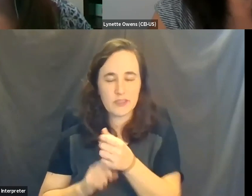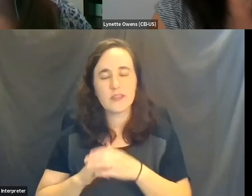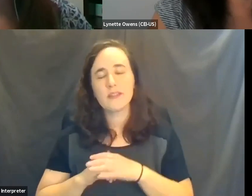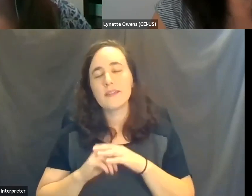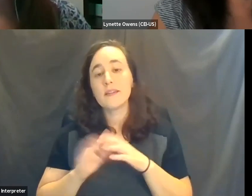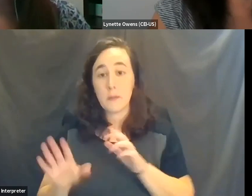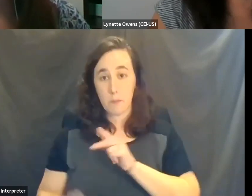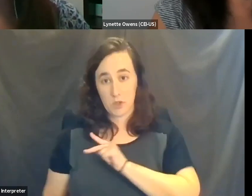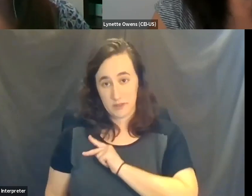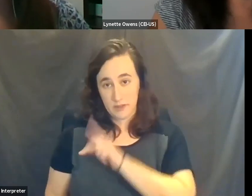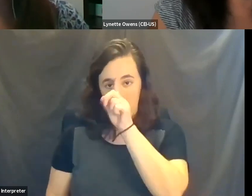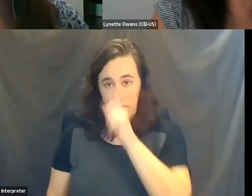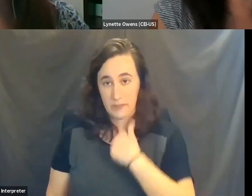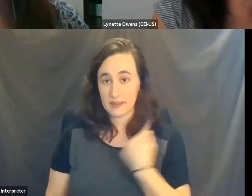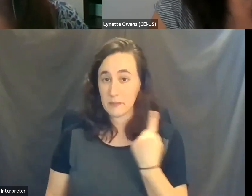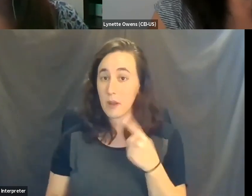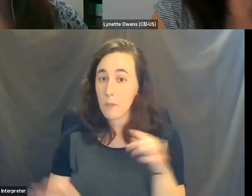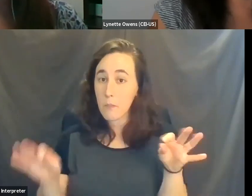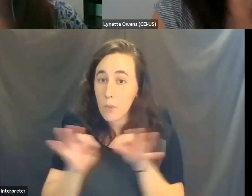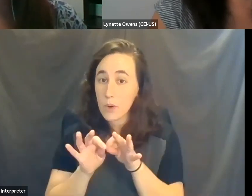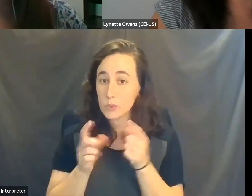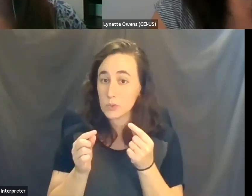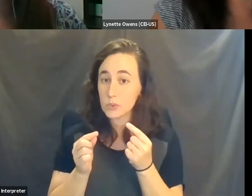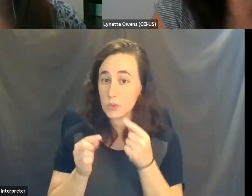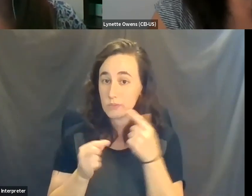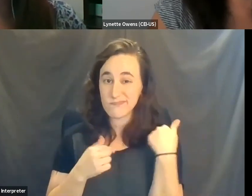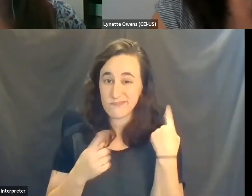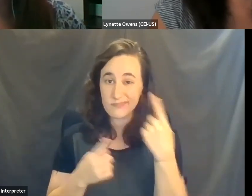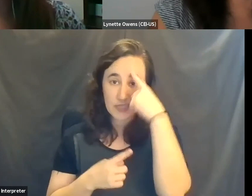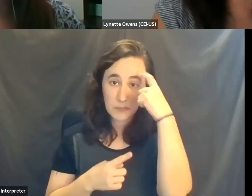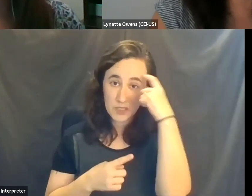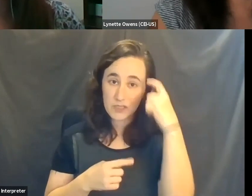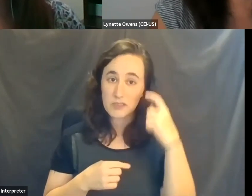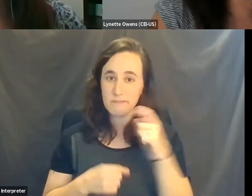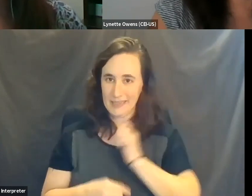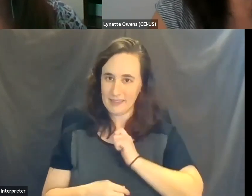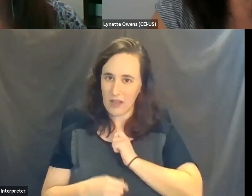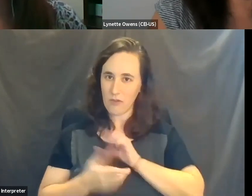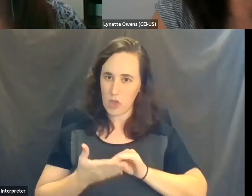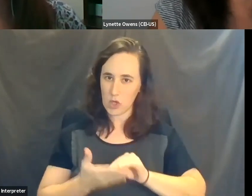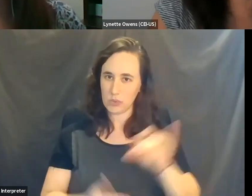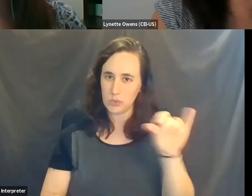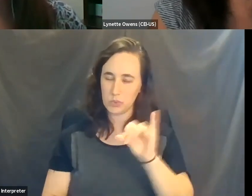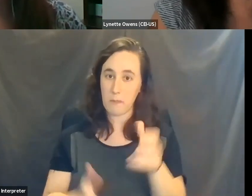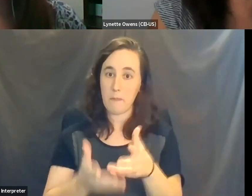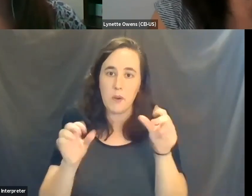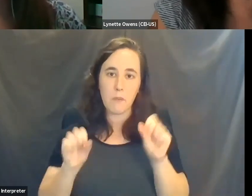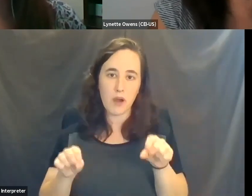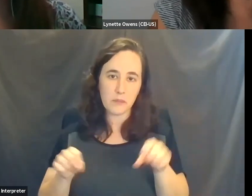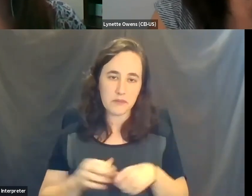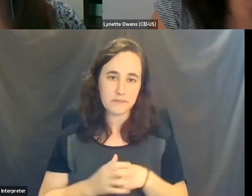something that was really important for me to do this summer was to be a learner as much as possible. So